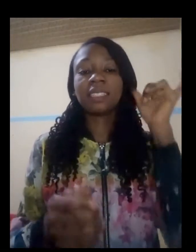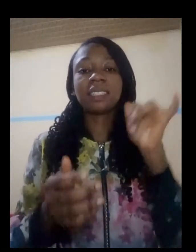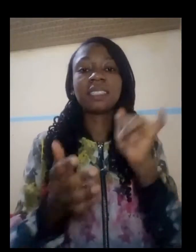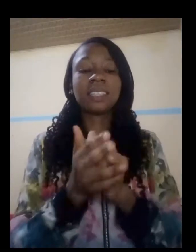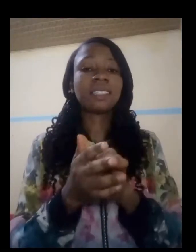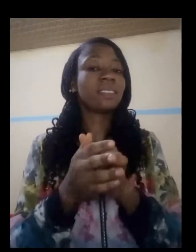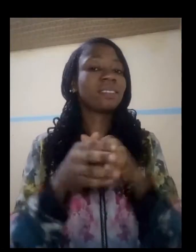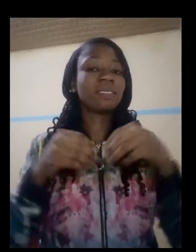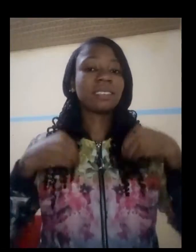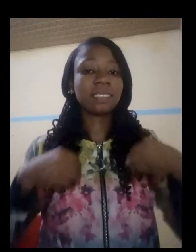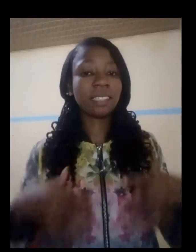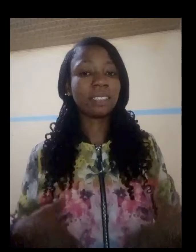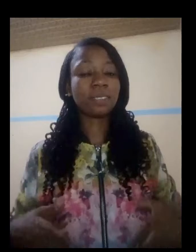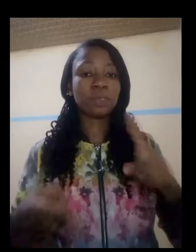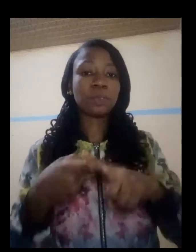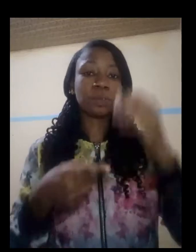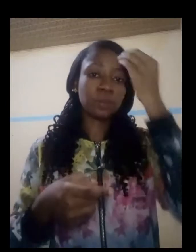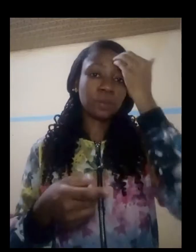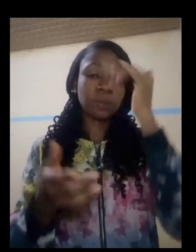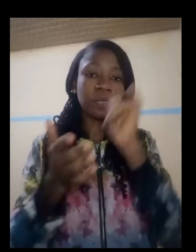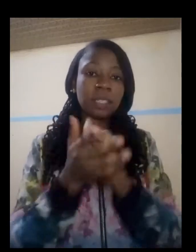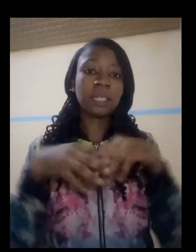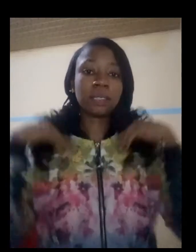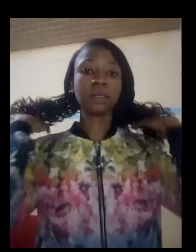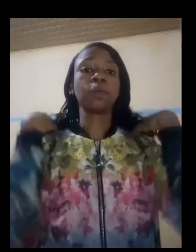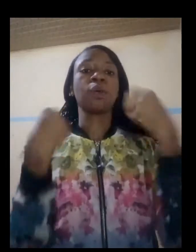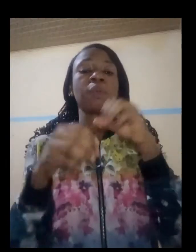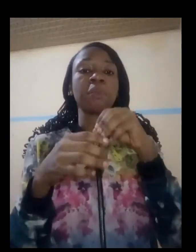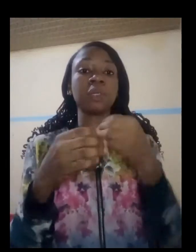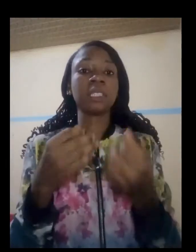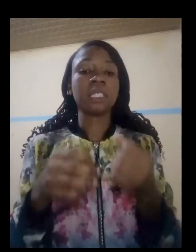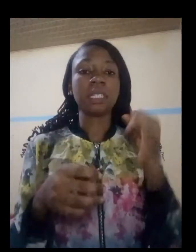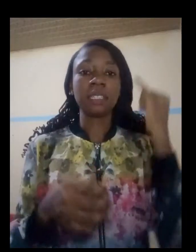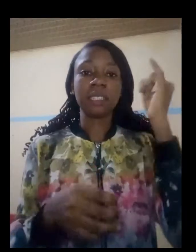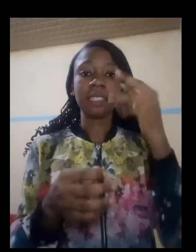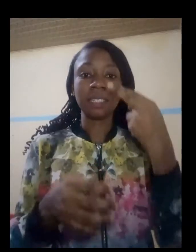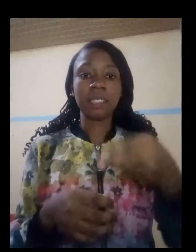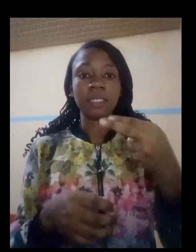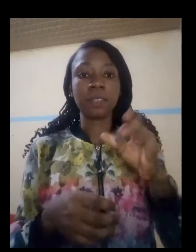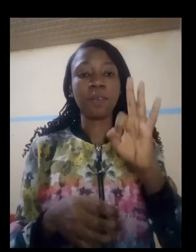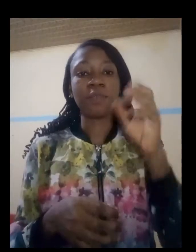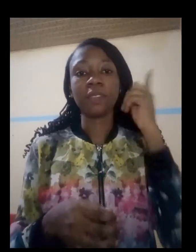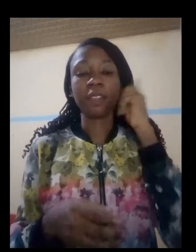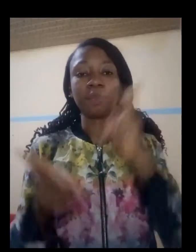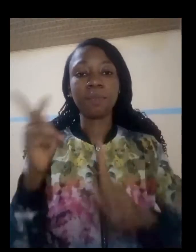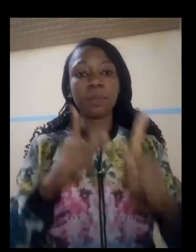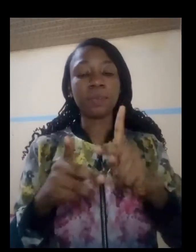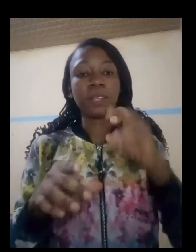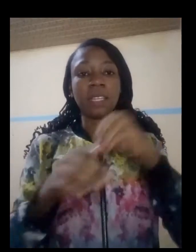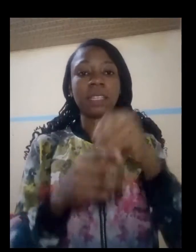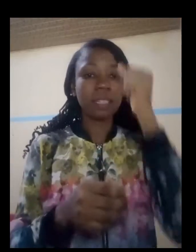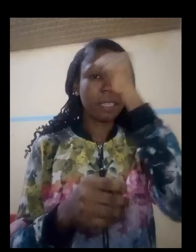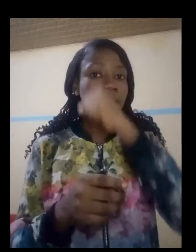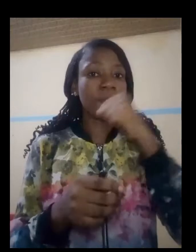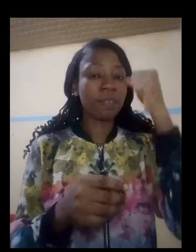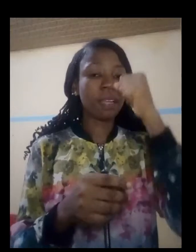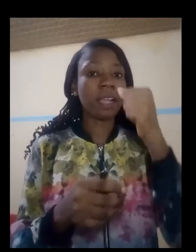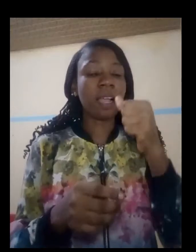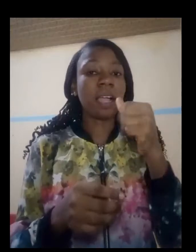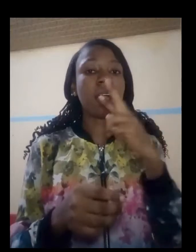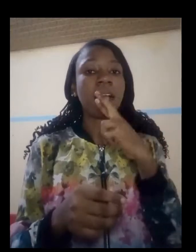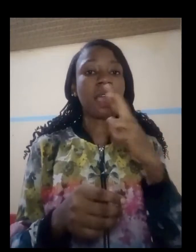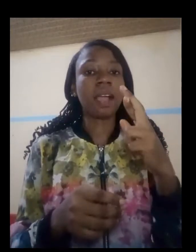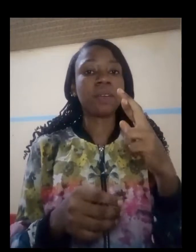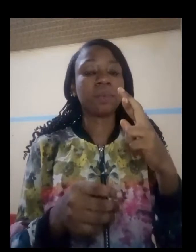almost the history of deaf people in Africa is about to be wiped away without